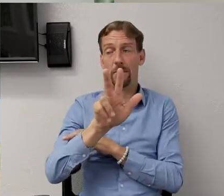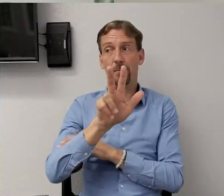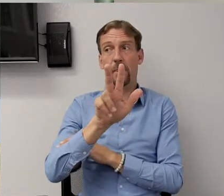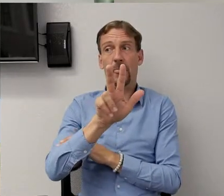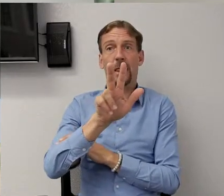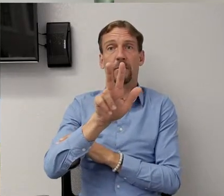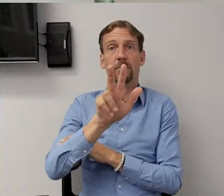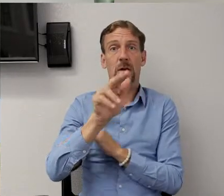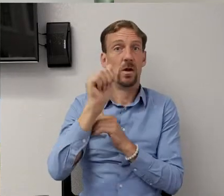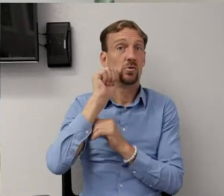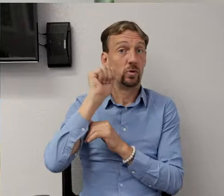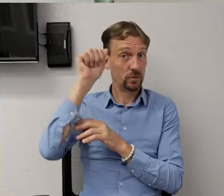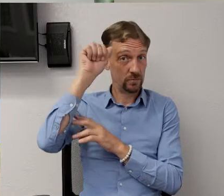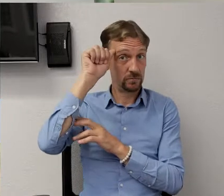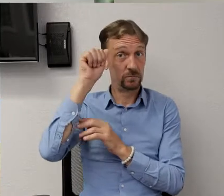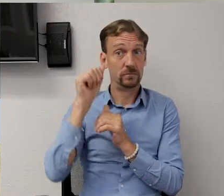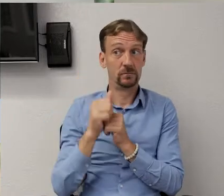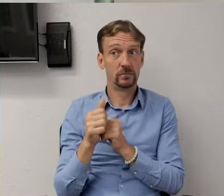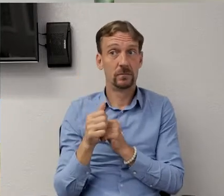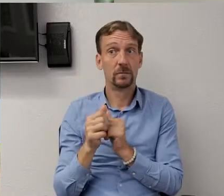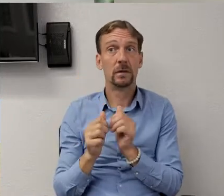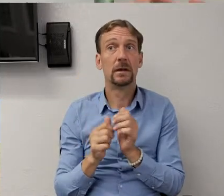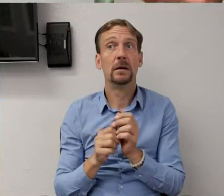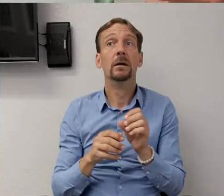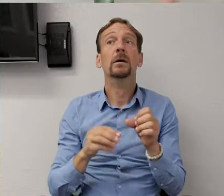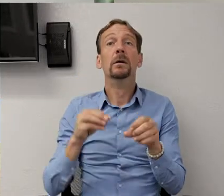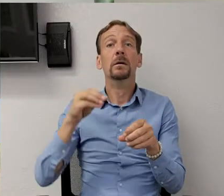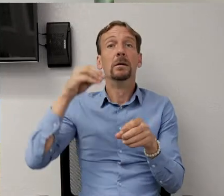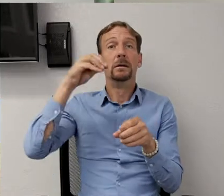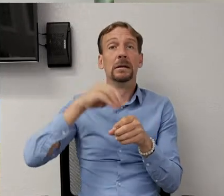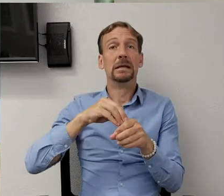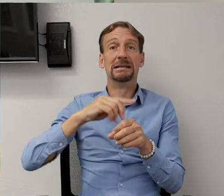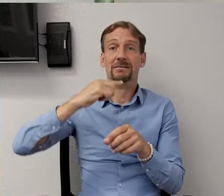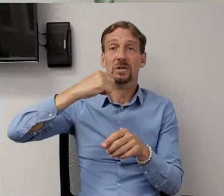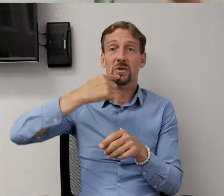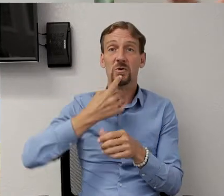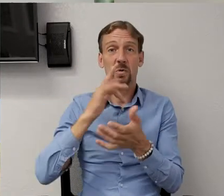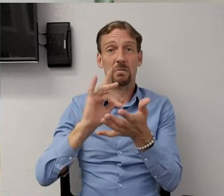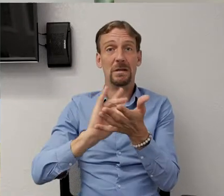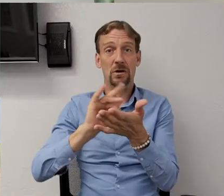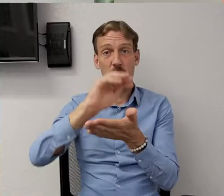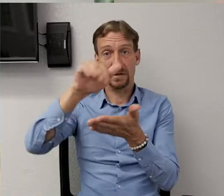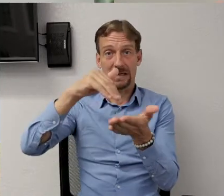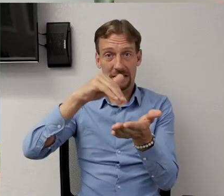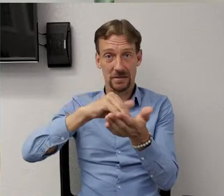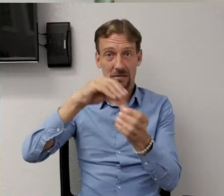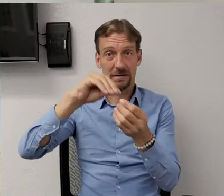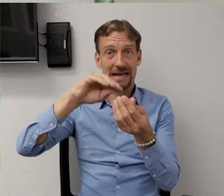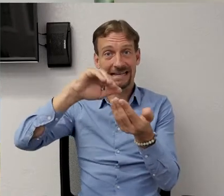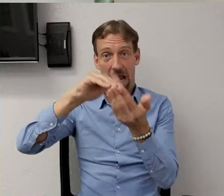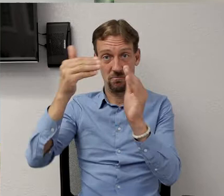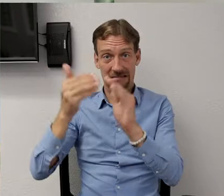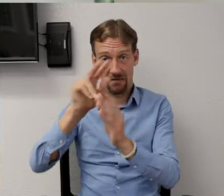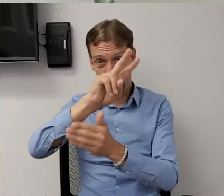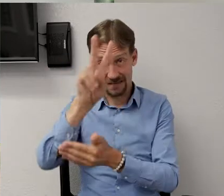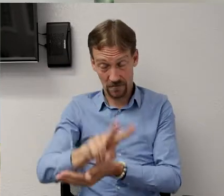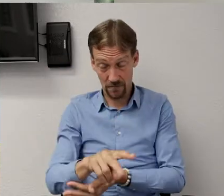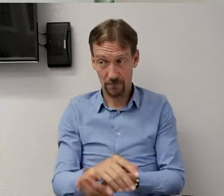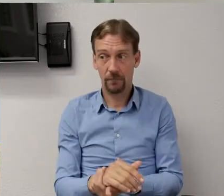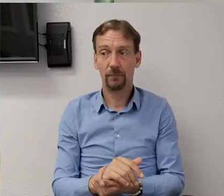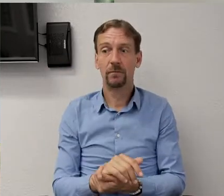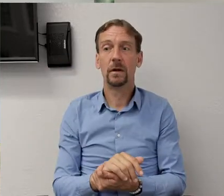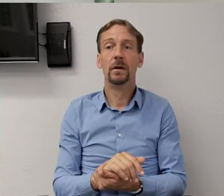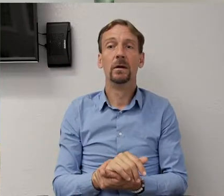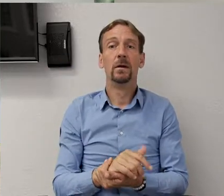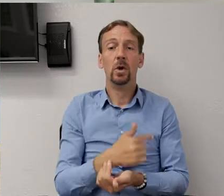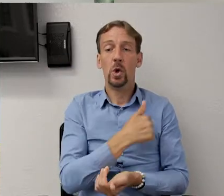223 adults that are in the acute medical center in downtown Visalia. We